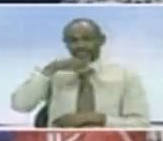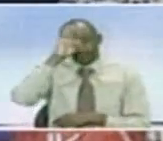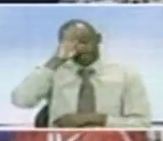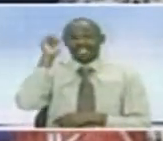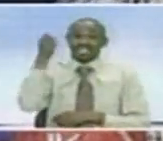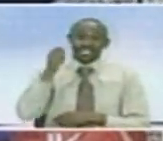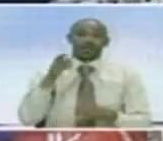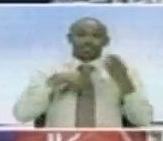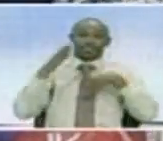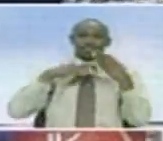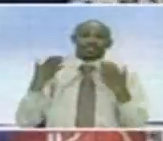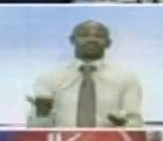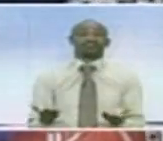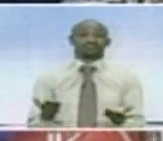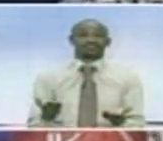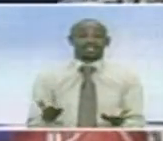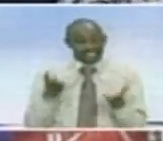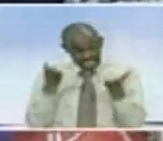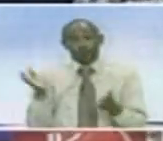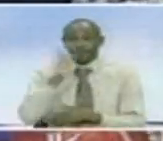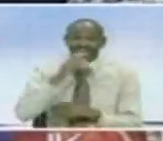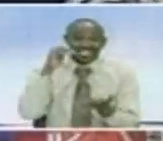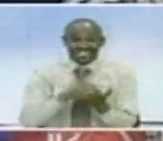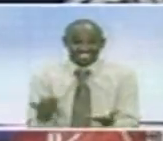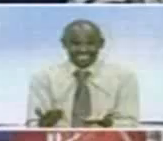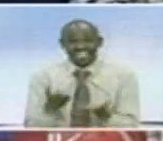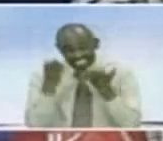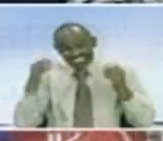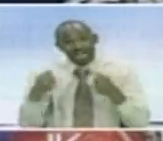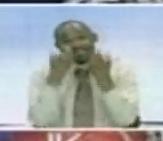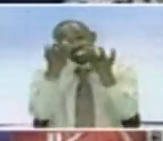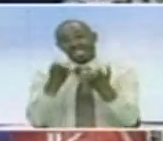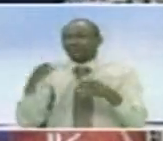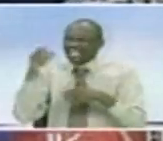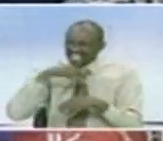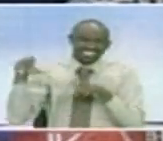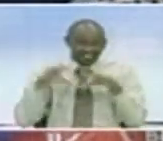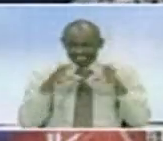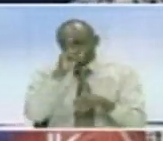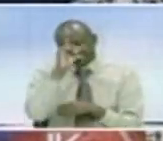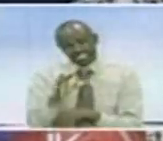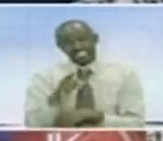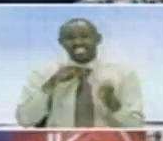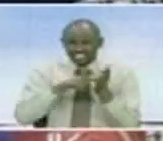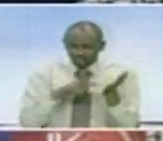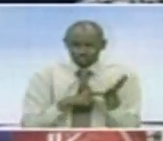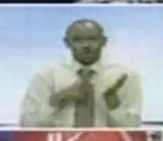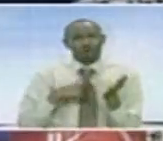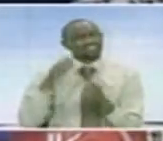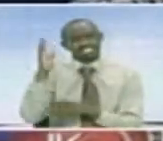went backwards. We are where we are. The things that are happening, we are suffering seriously on issues of